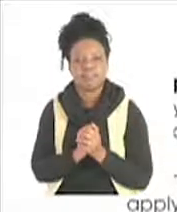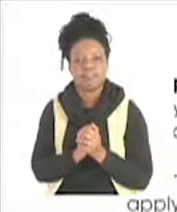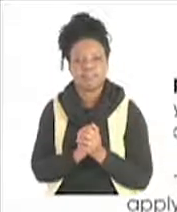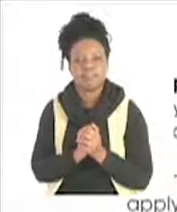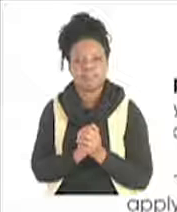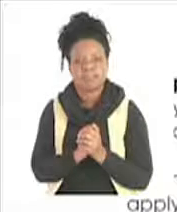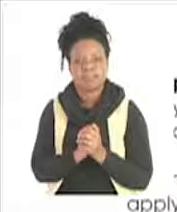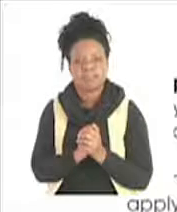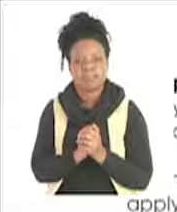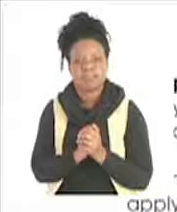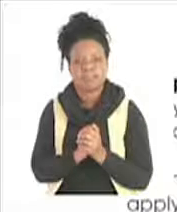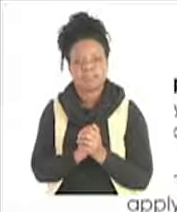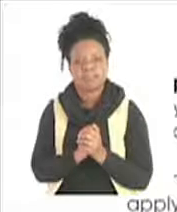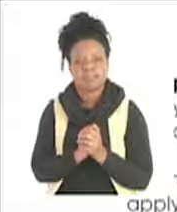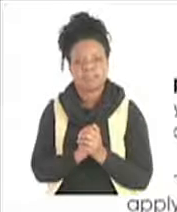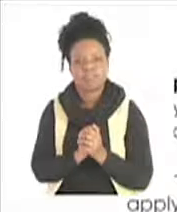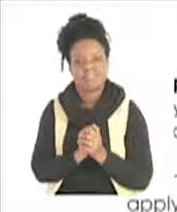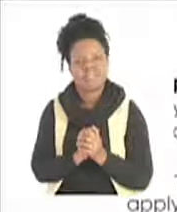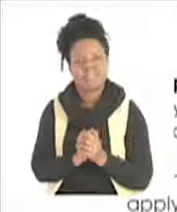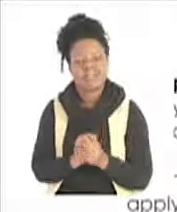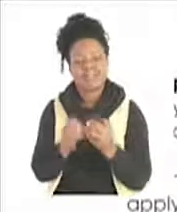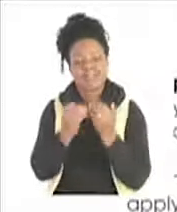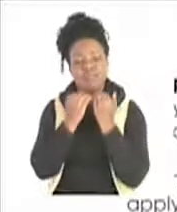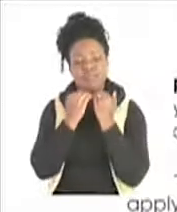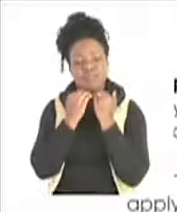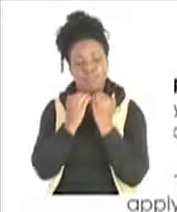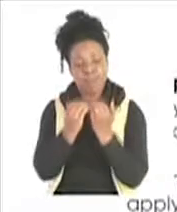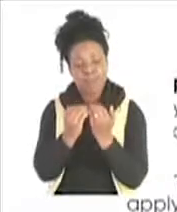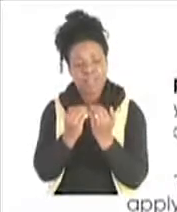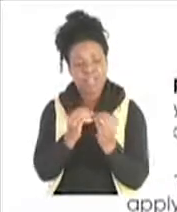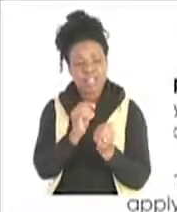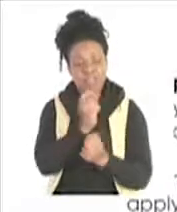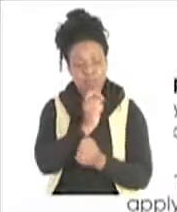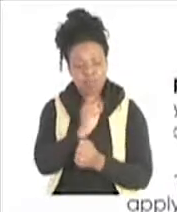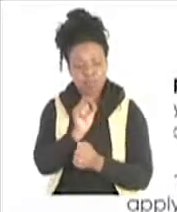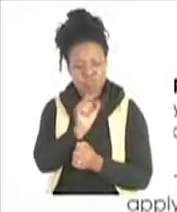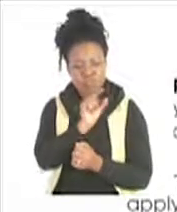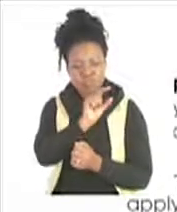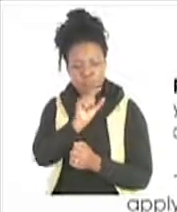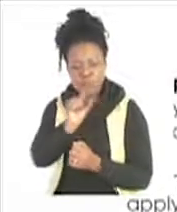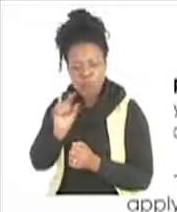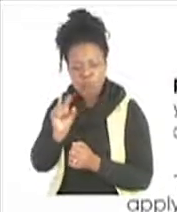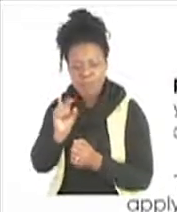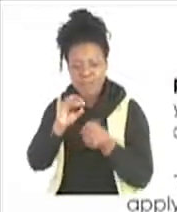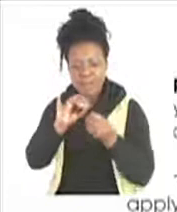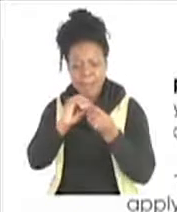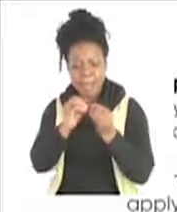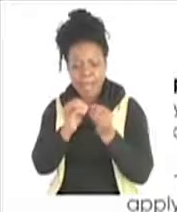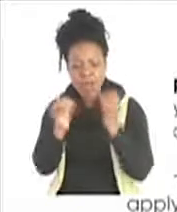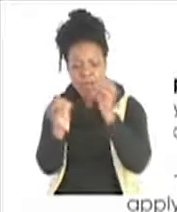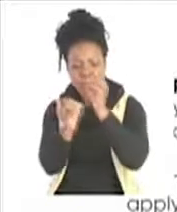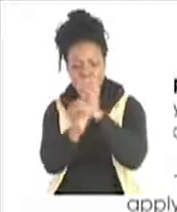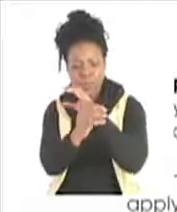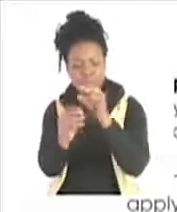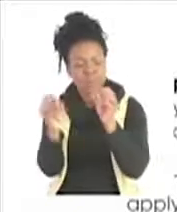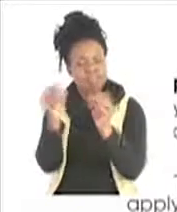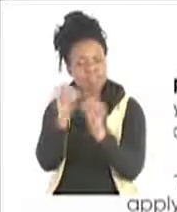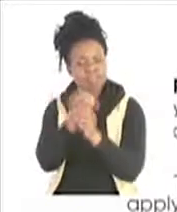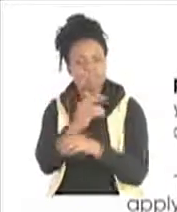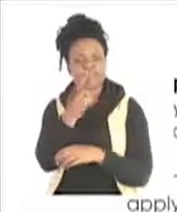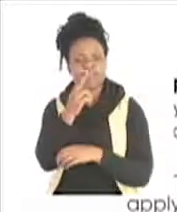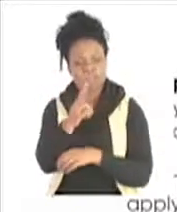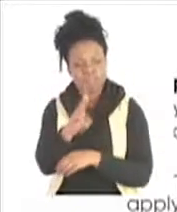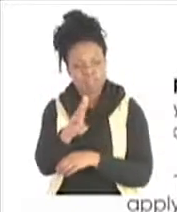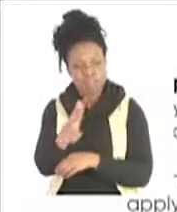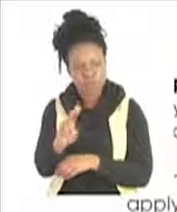one important rule in BODMAS: never ever change the order of the numbers. We will